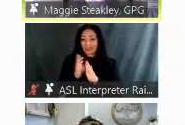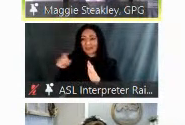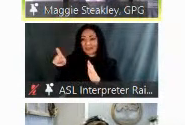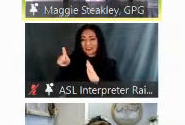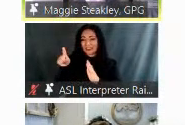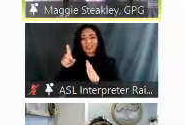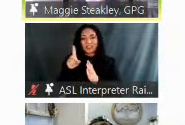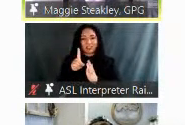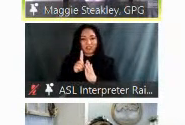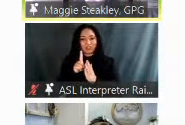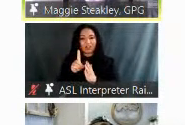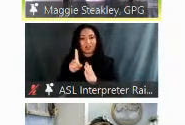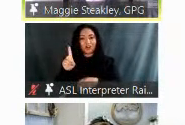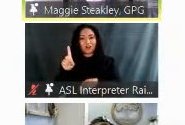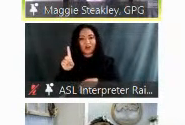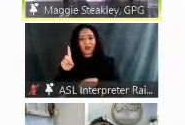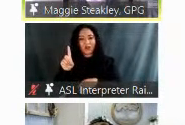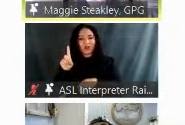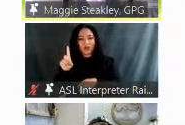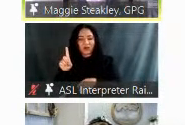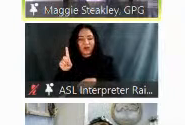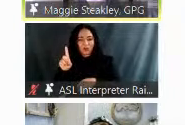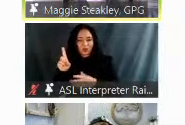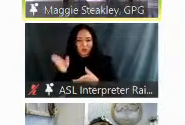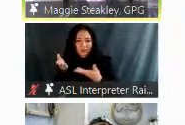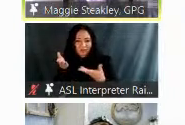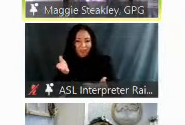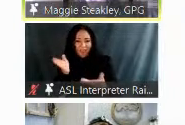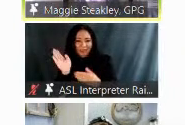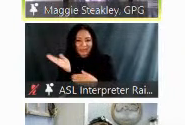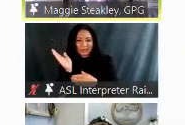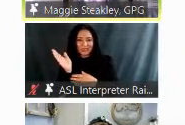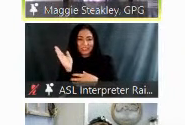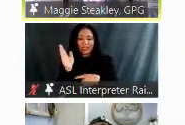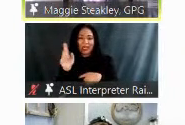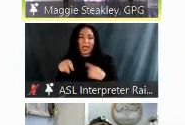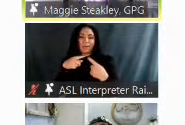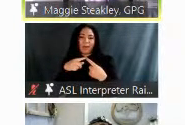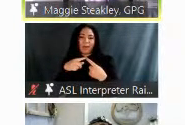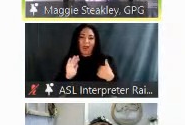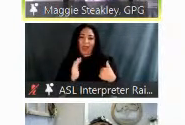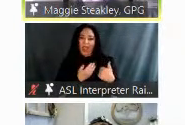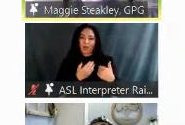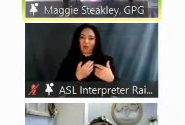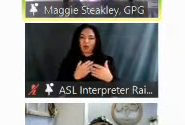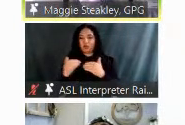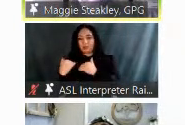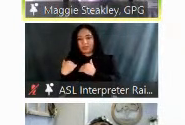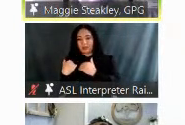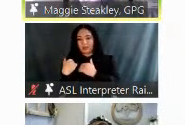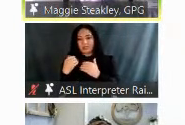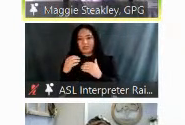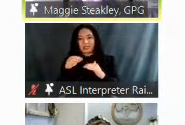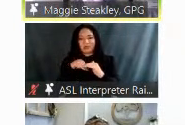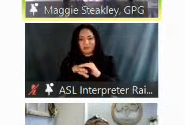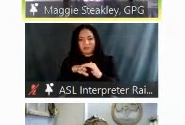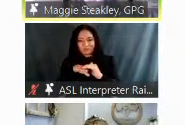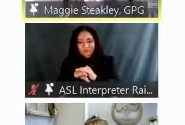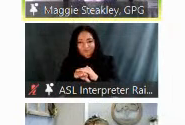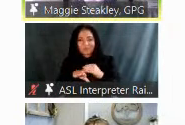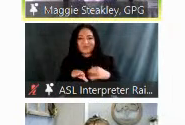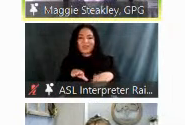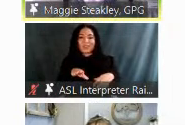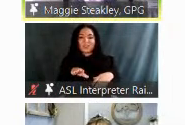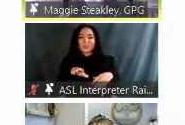the development of its recommendations, particularly around the work group's charge around access. And so as Jennifer just jumped in, kind of looking